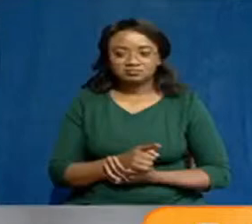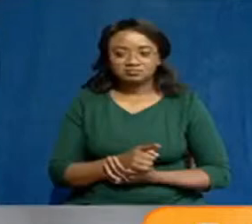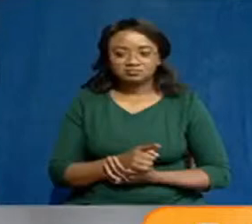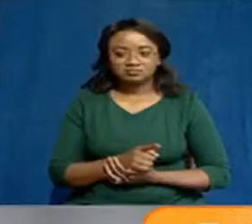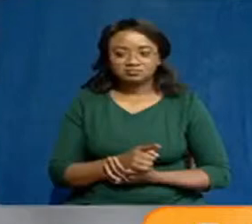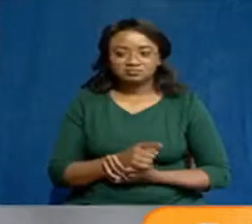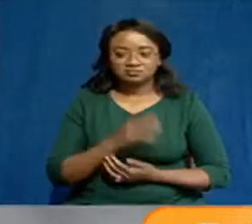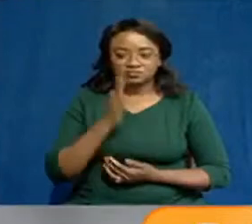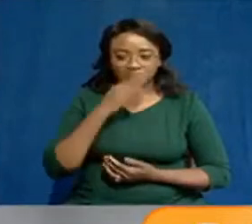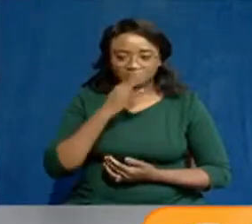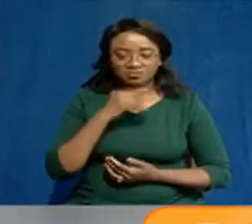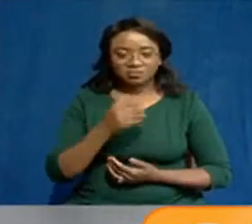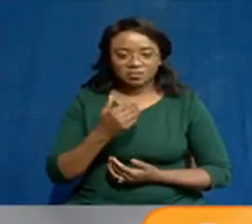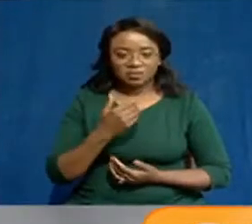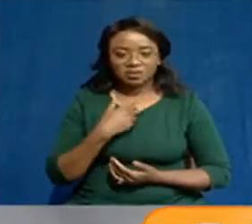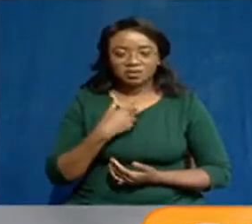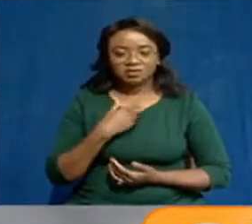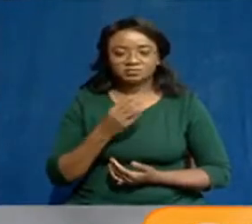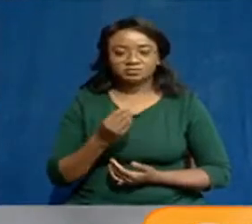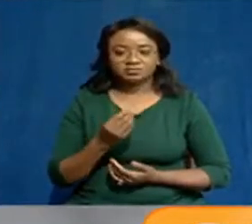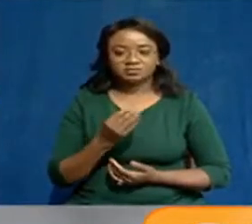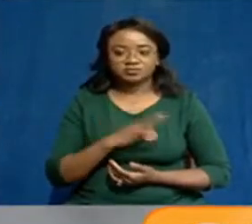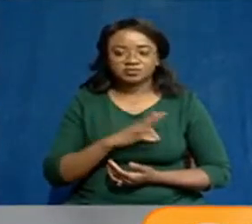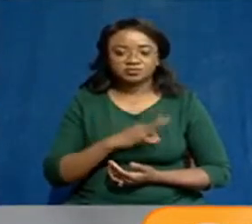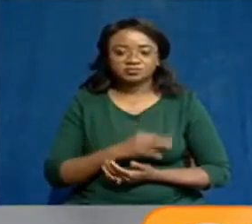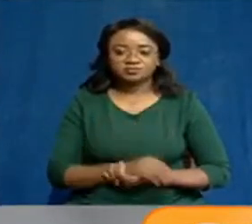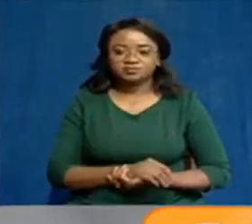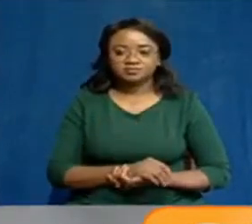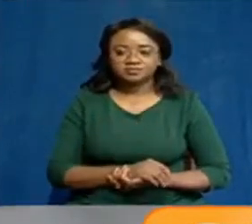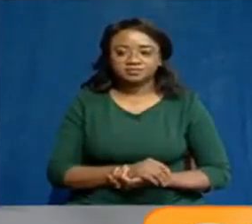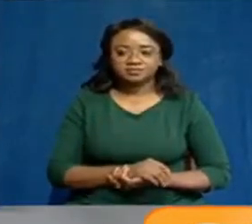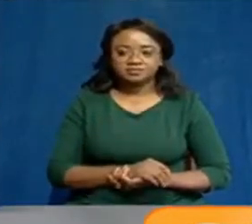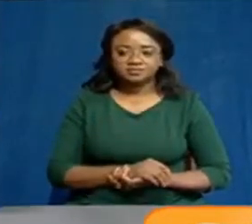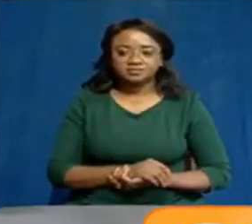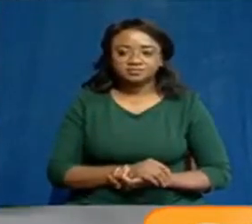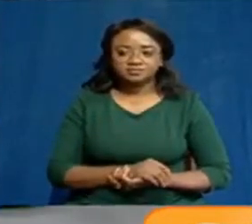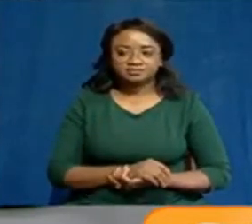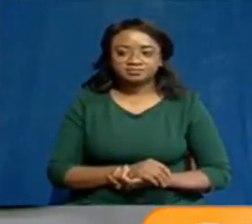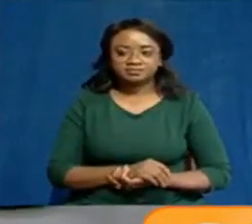Okay. Yeah. Mm-hmm. All right. Mm-hmm. Thank you, Dr. Ayub.